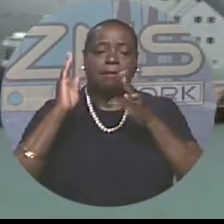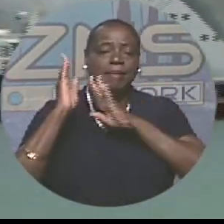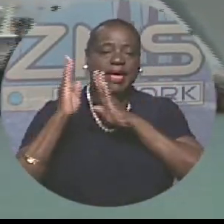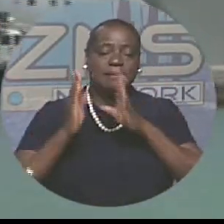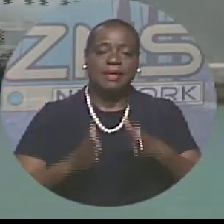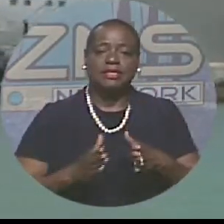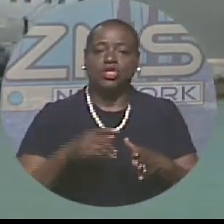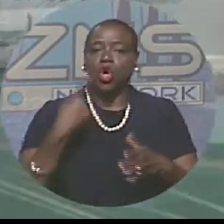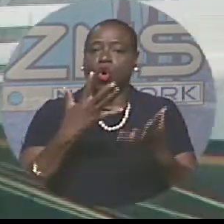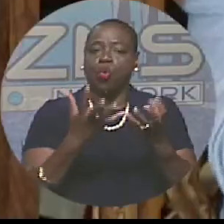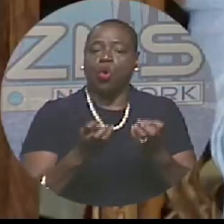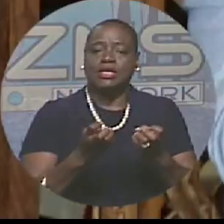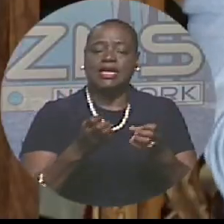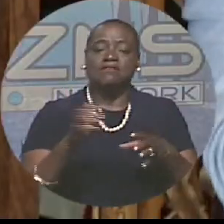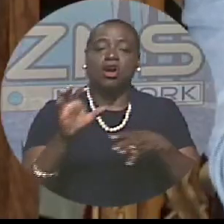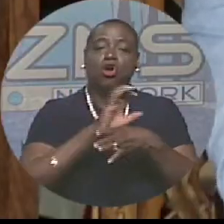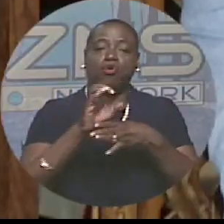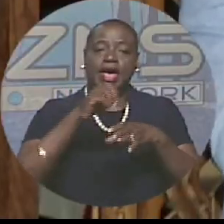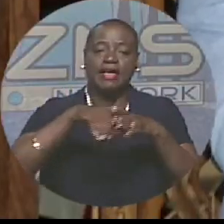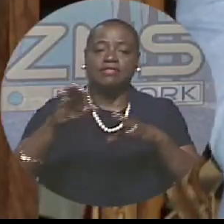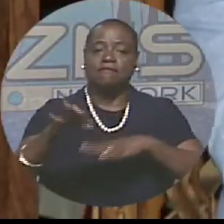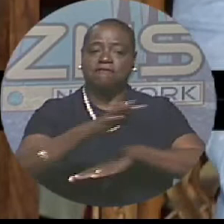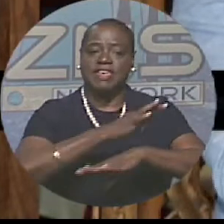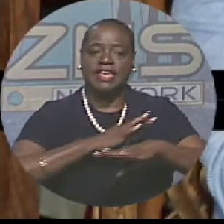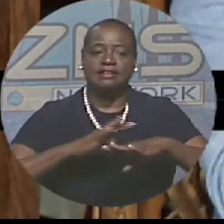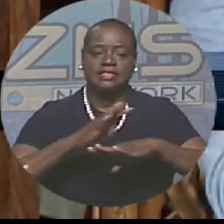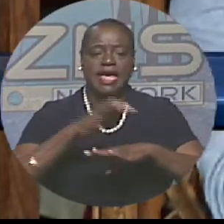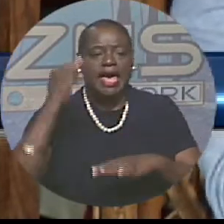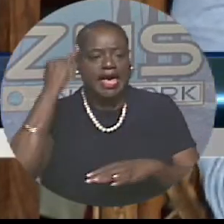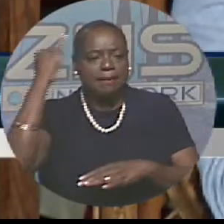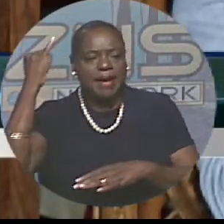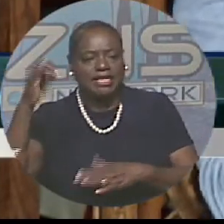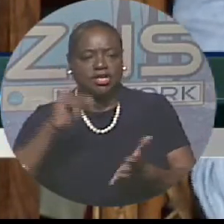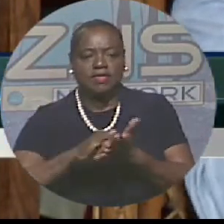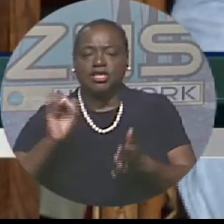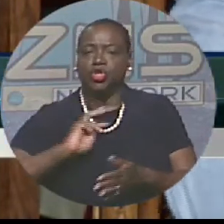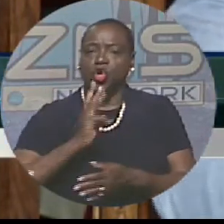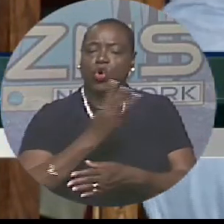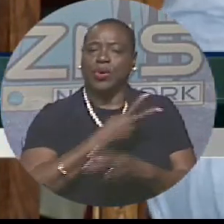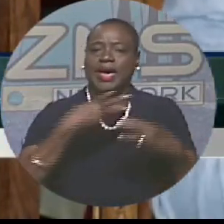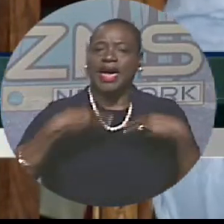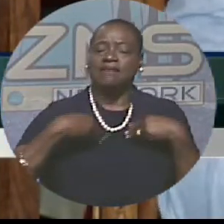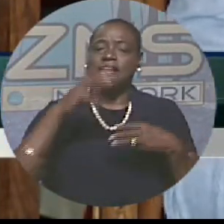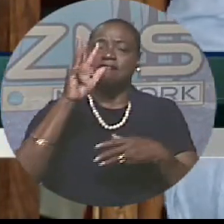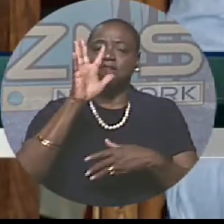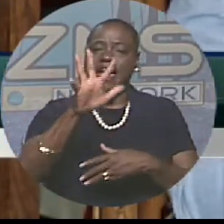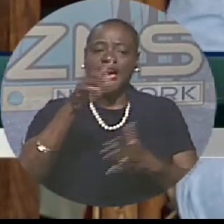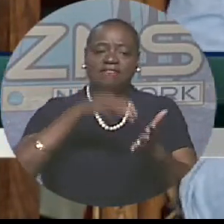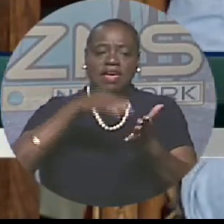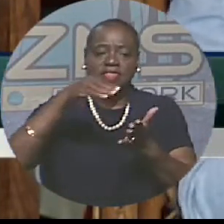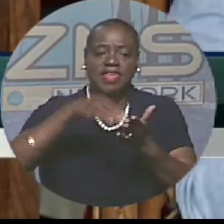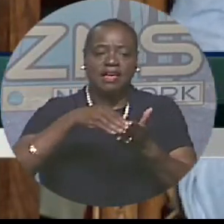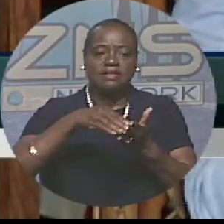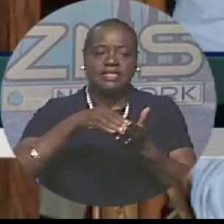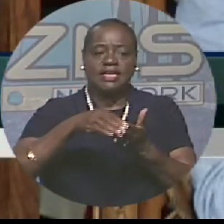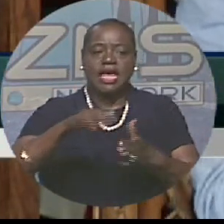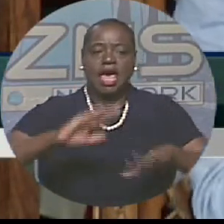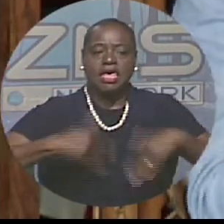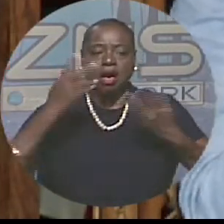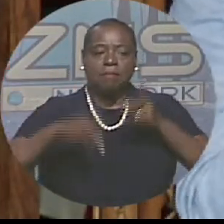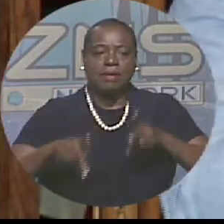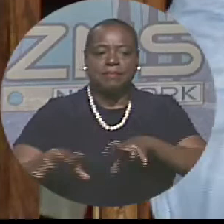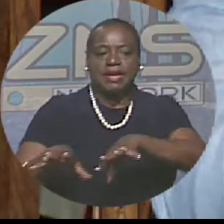field. Imagine that we have an average of 5,000 young people who leave school every